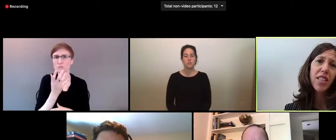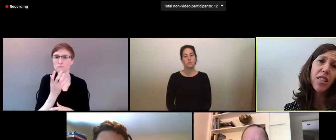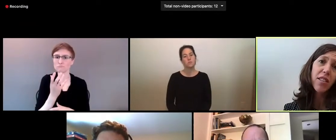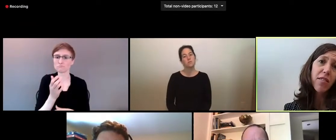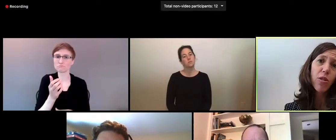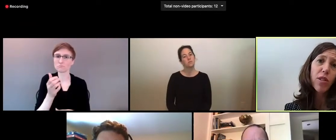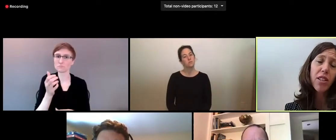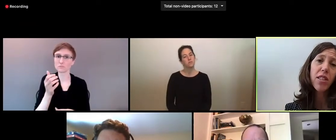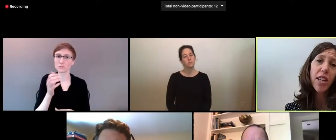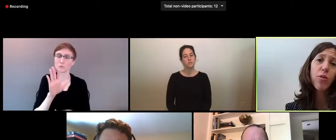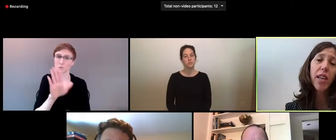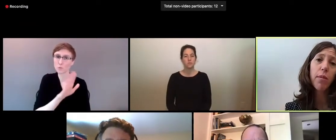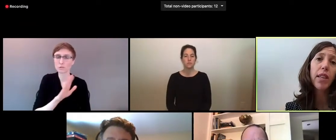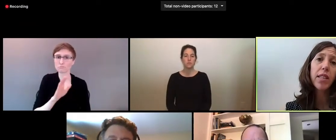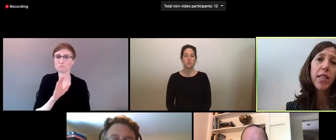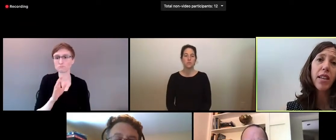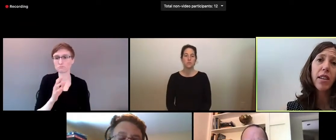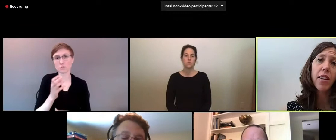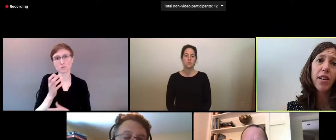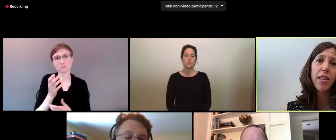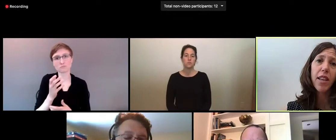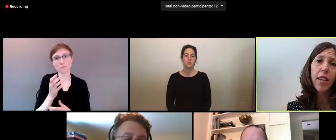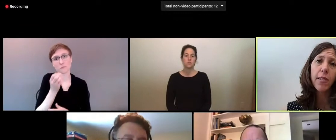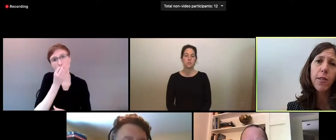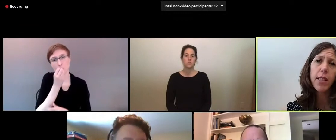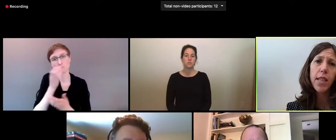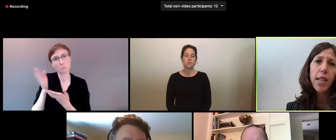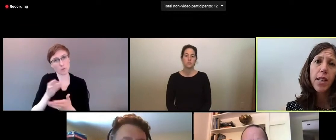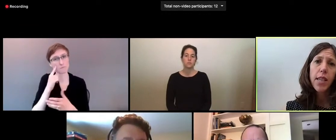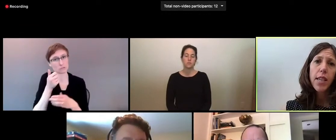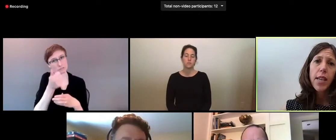apart is that's recommended.